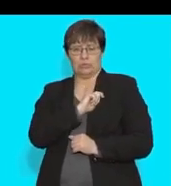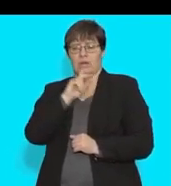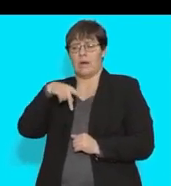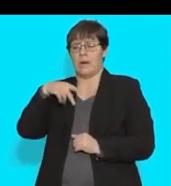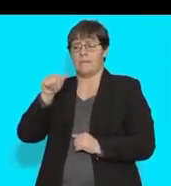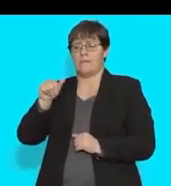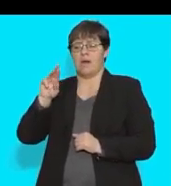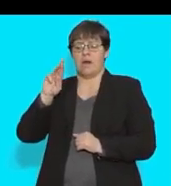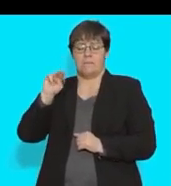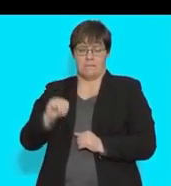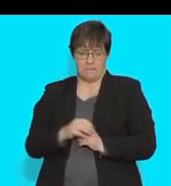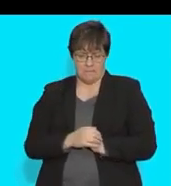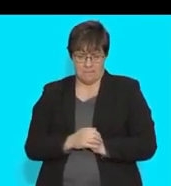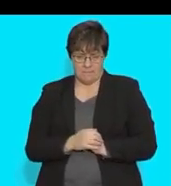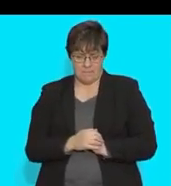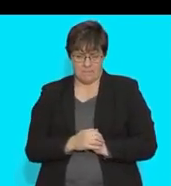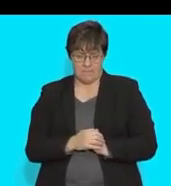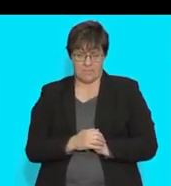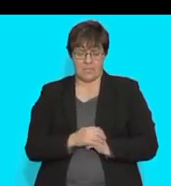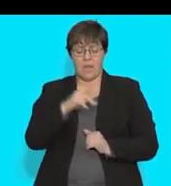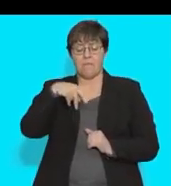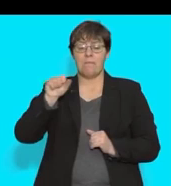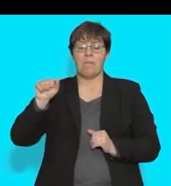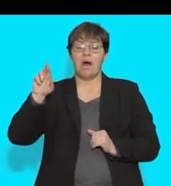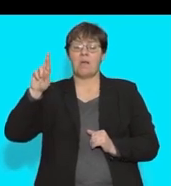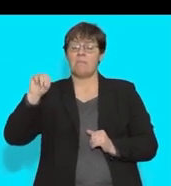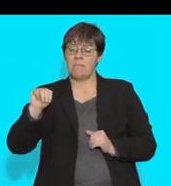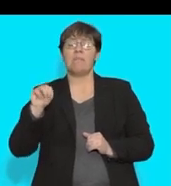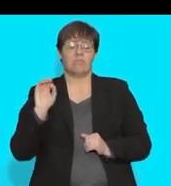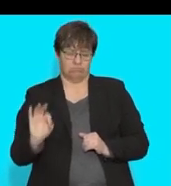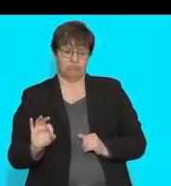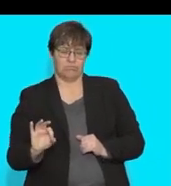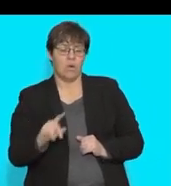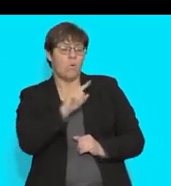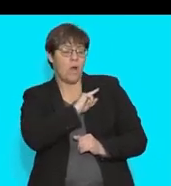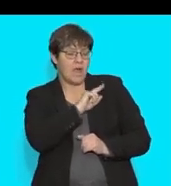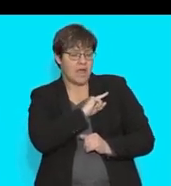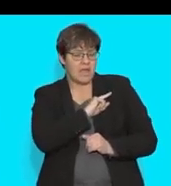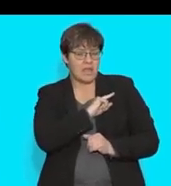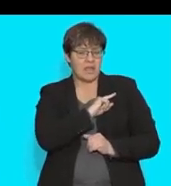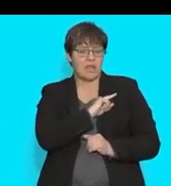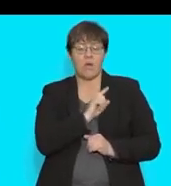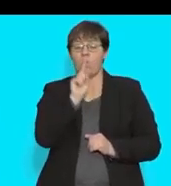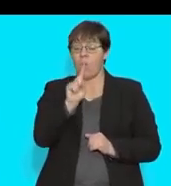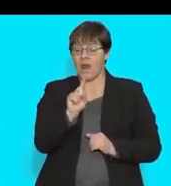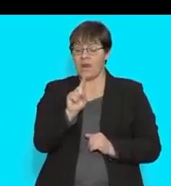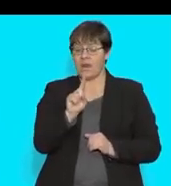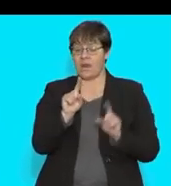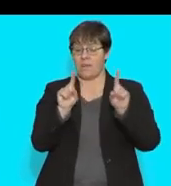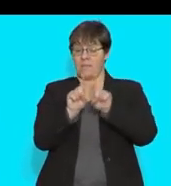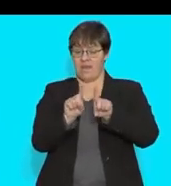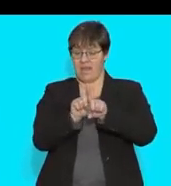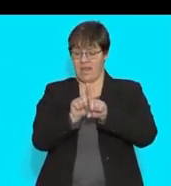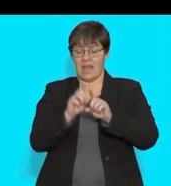is a palm, right? Meaning parallelogram. The reason for this will be one